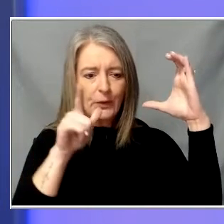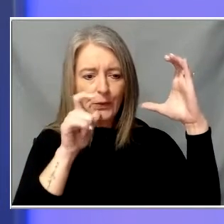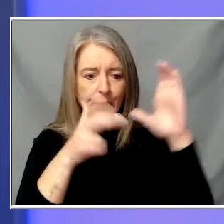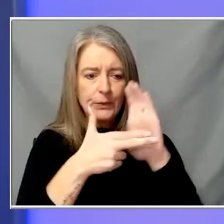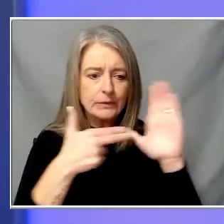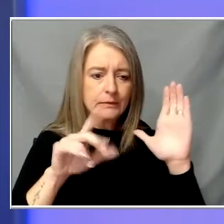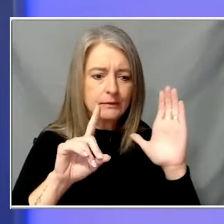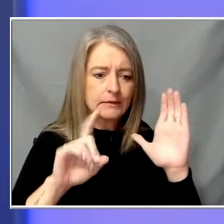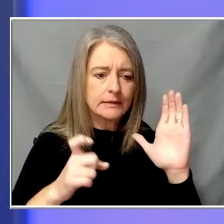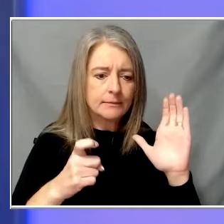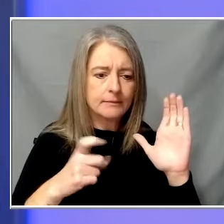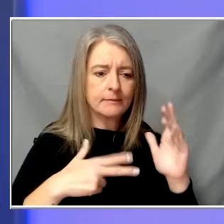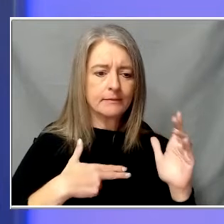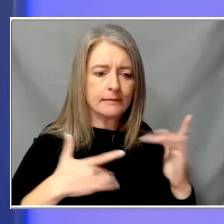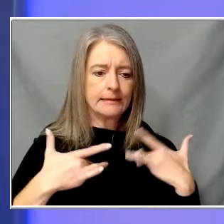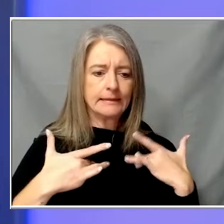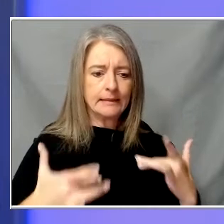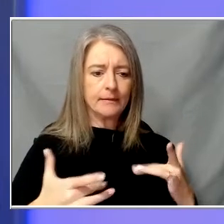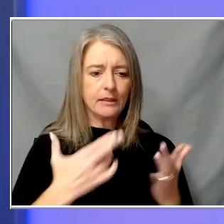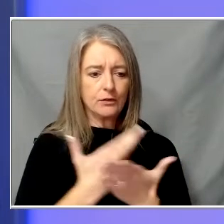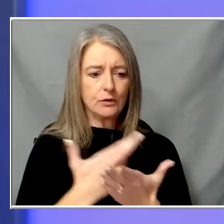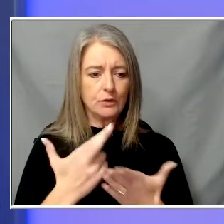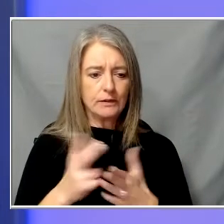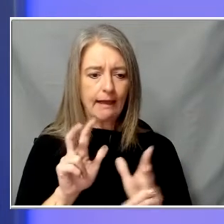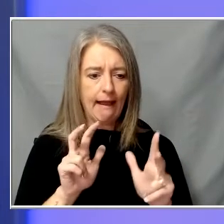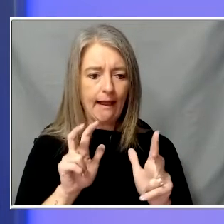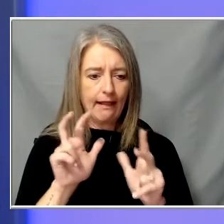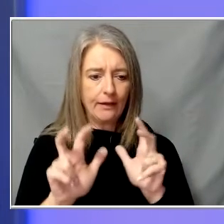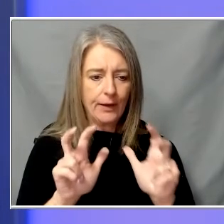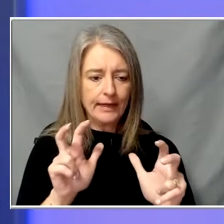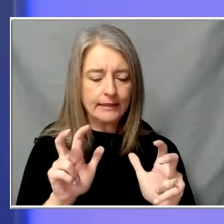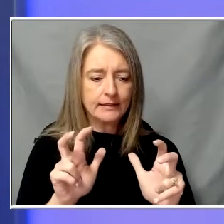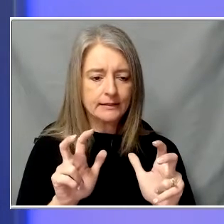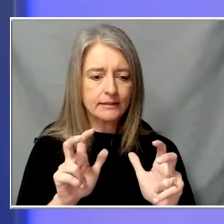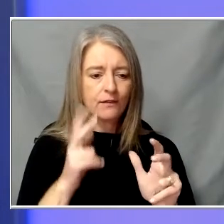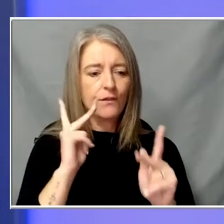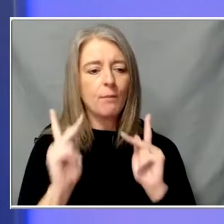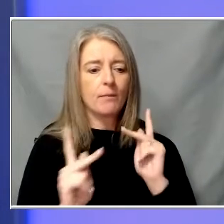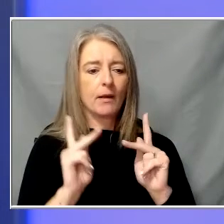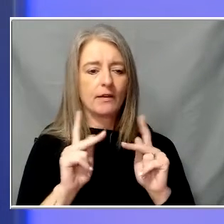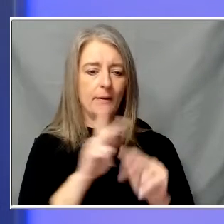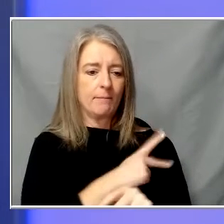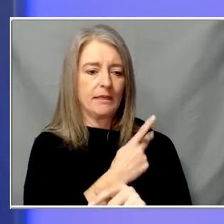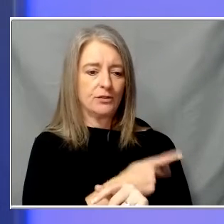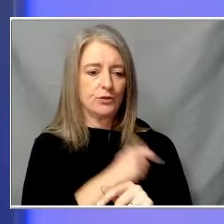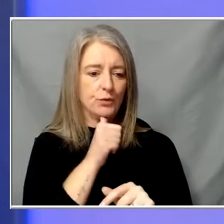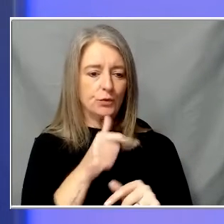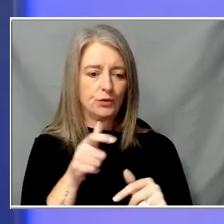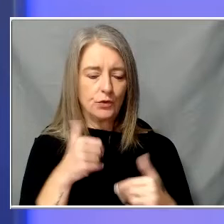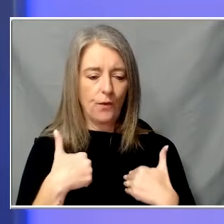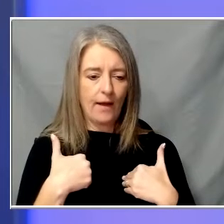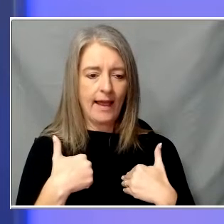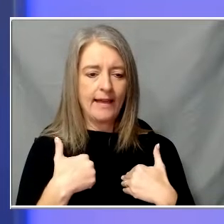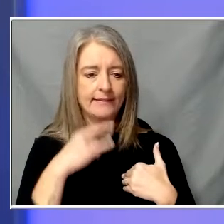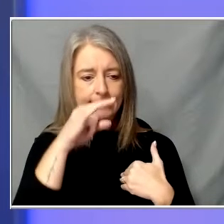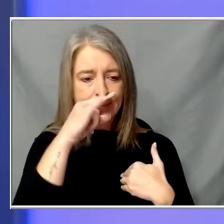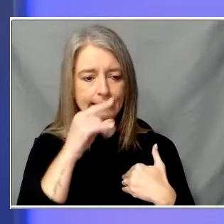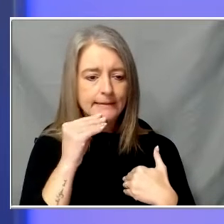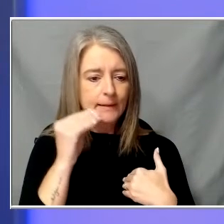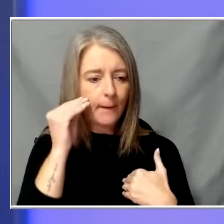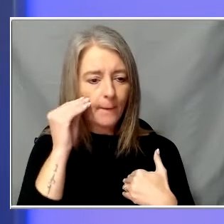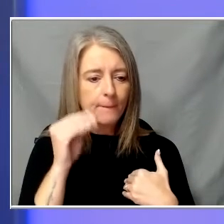cancer and where are those resources typically allocated, it's for a population of patients that don't have the dependents at home, don't have